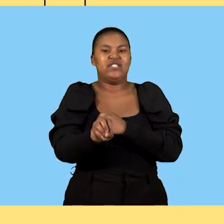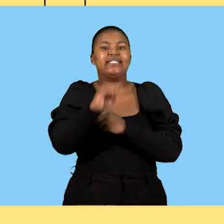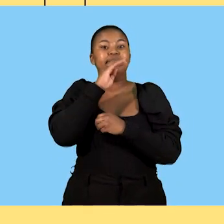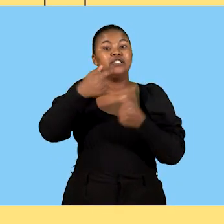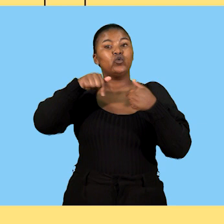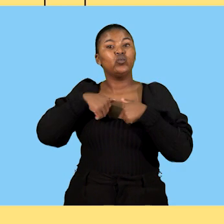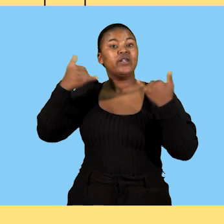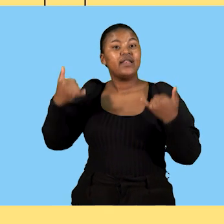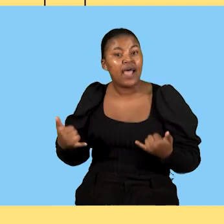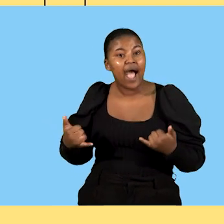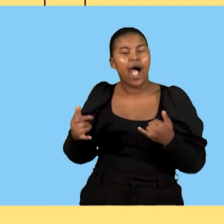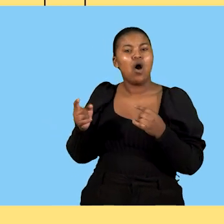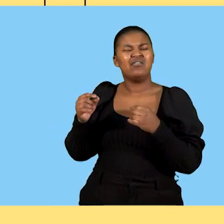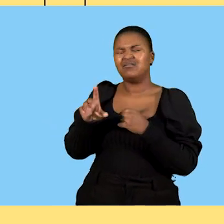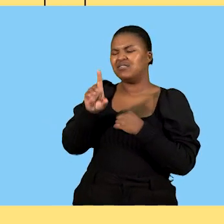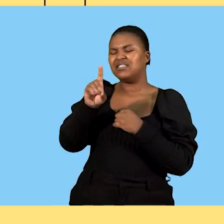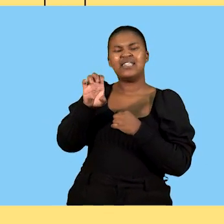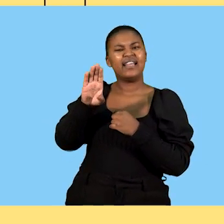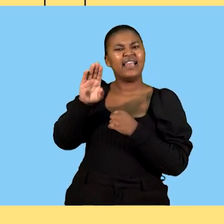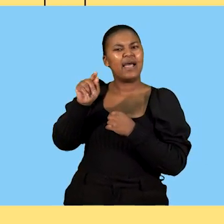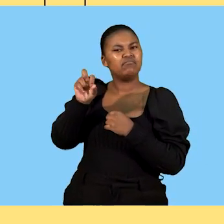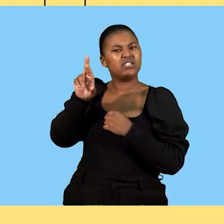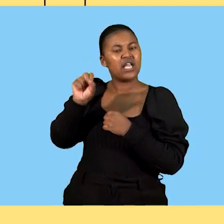And we credited debtors control with bad debts